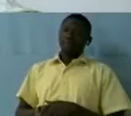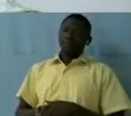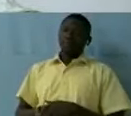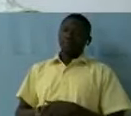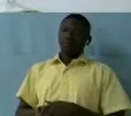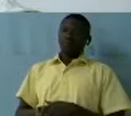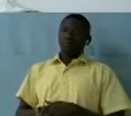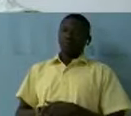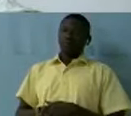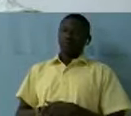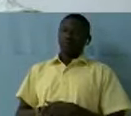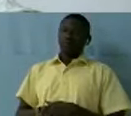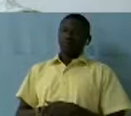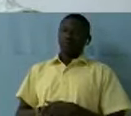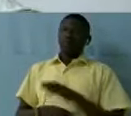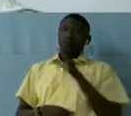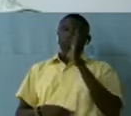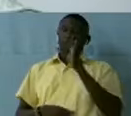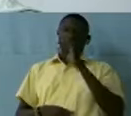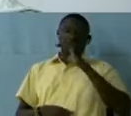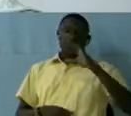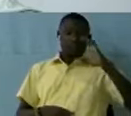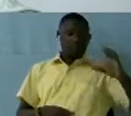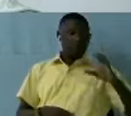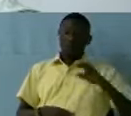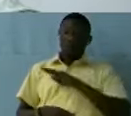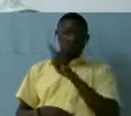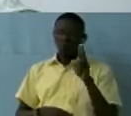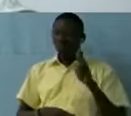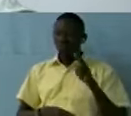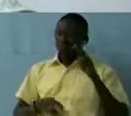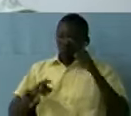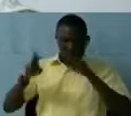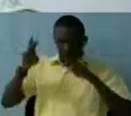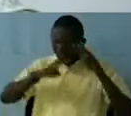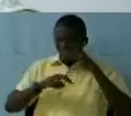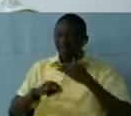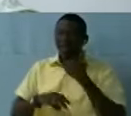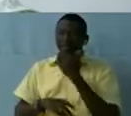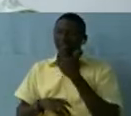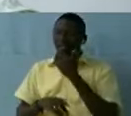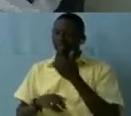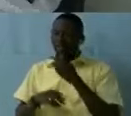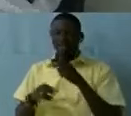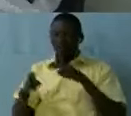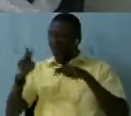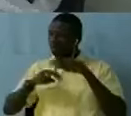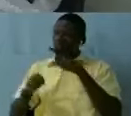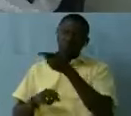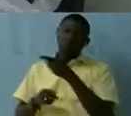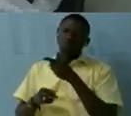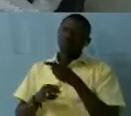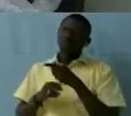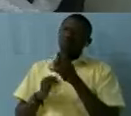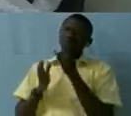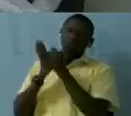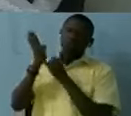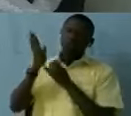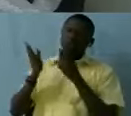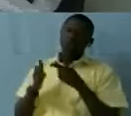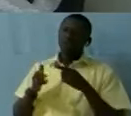investigate that particular issue or those particular issues. TRRC te wo kolu kisikisi la menu lankene mata wo